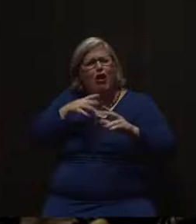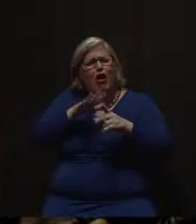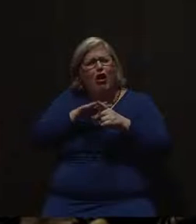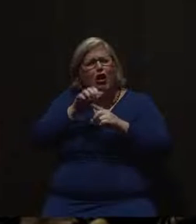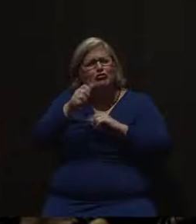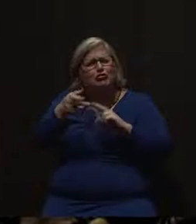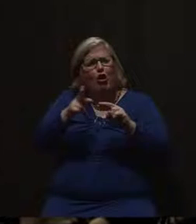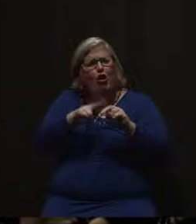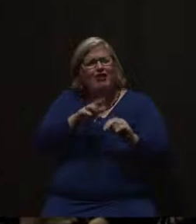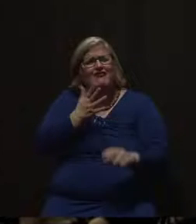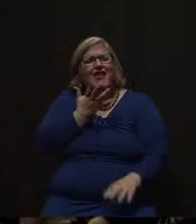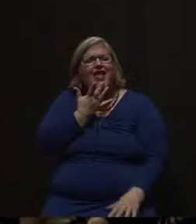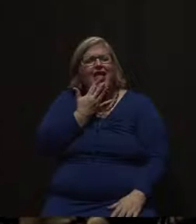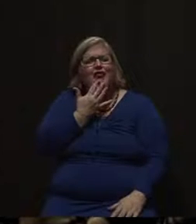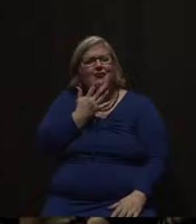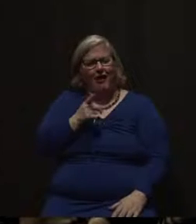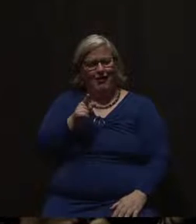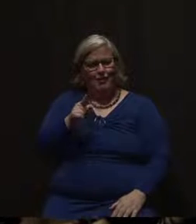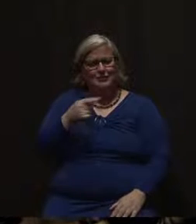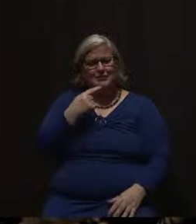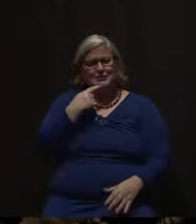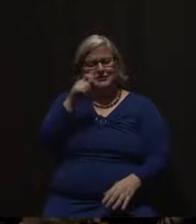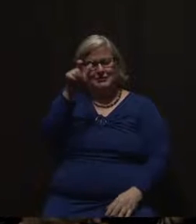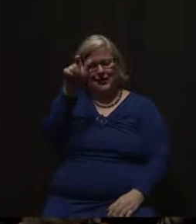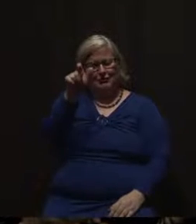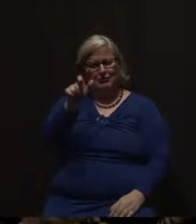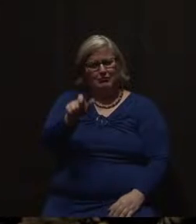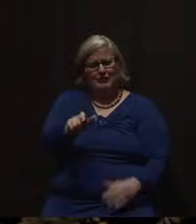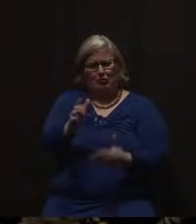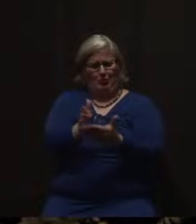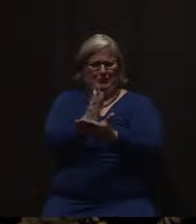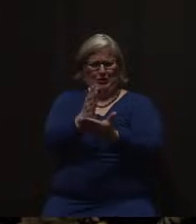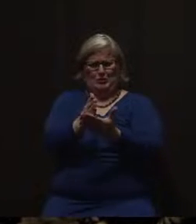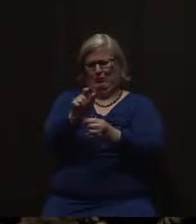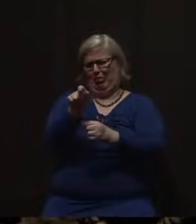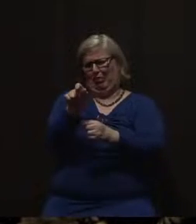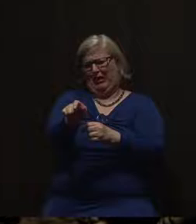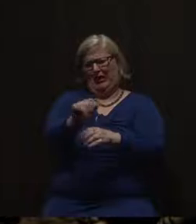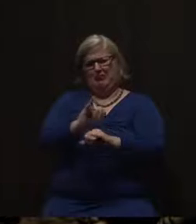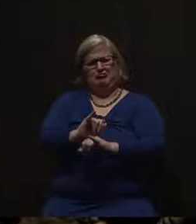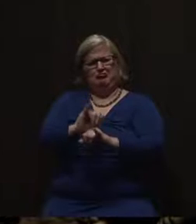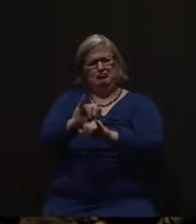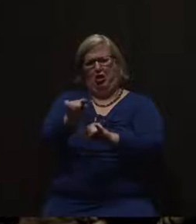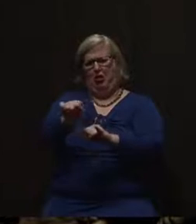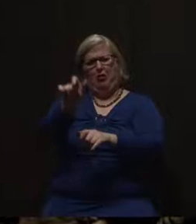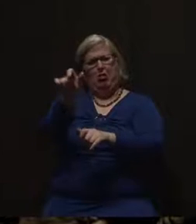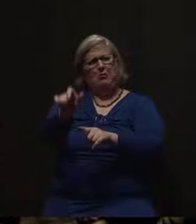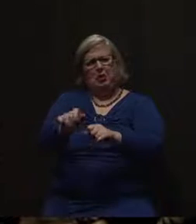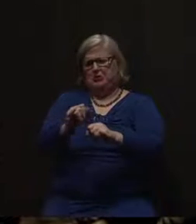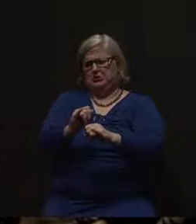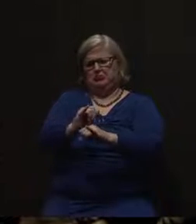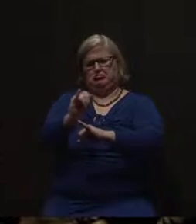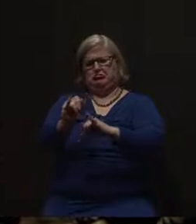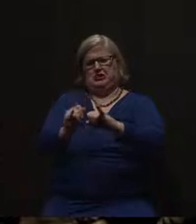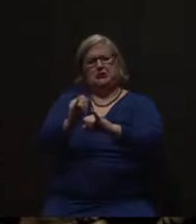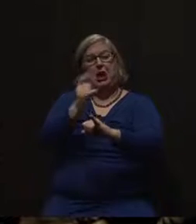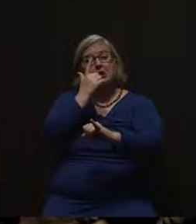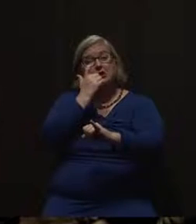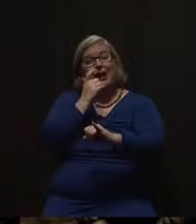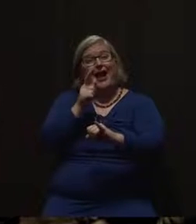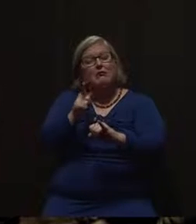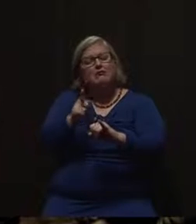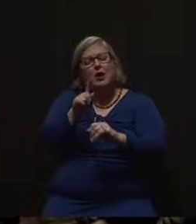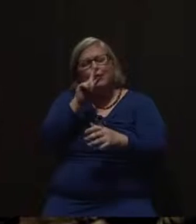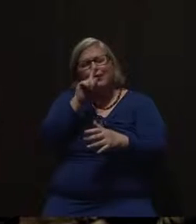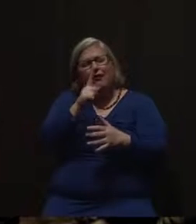put people in the identity pillory. So of course we can discuss or criticize individual statements, but we don't